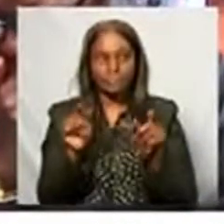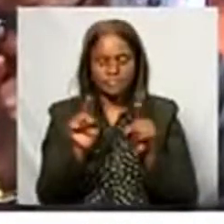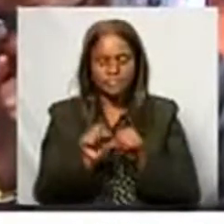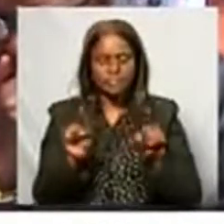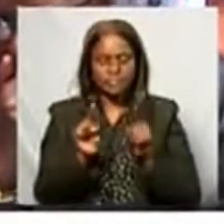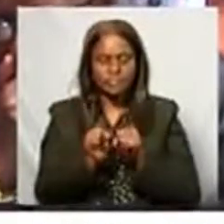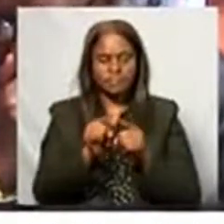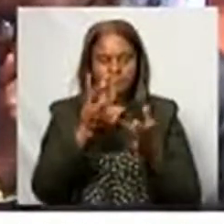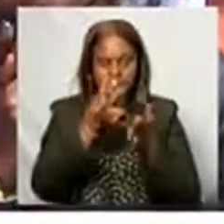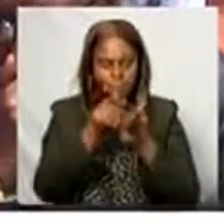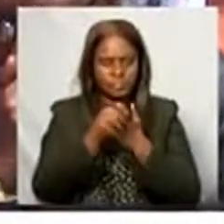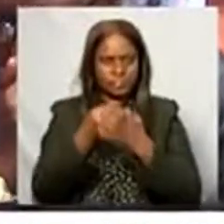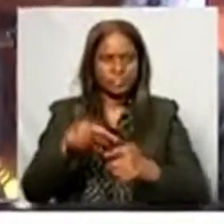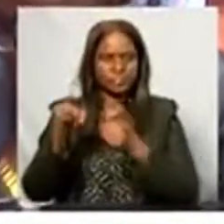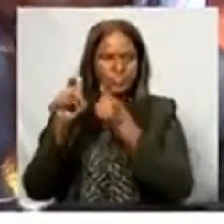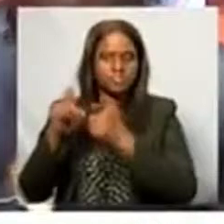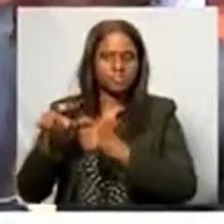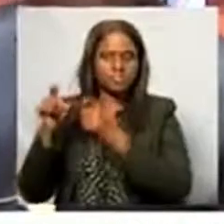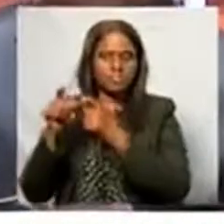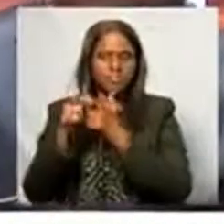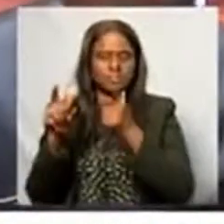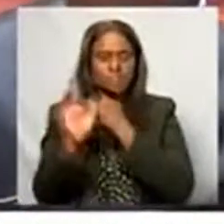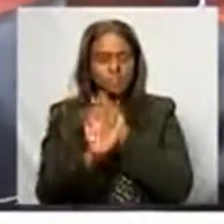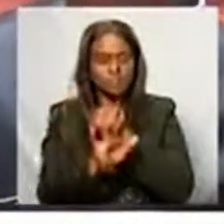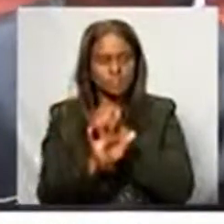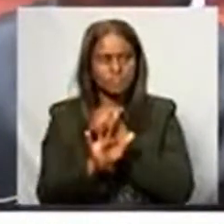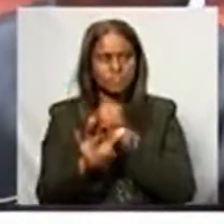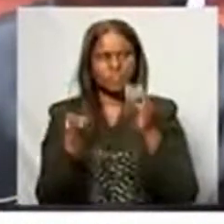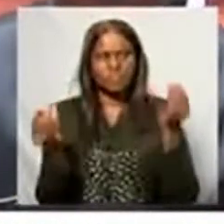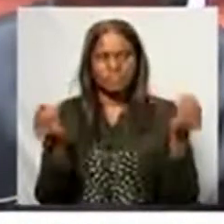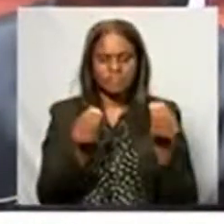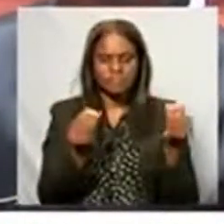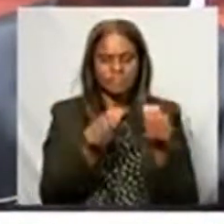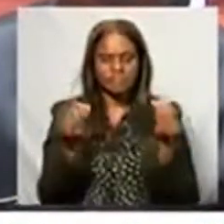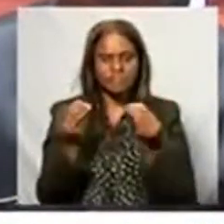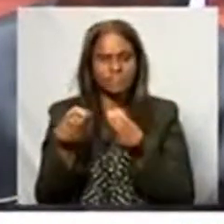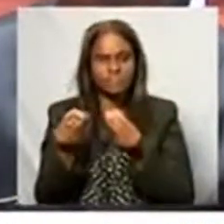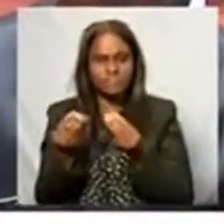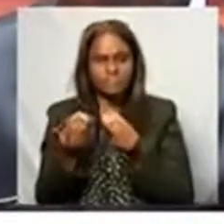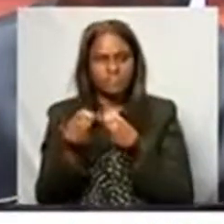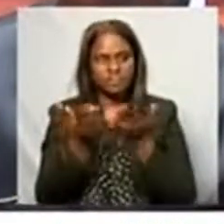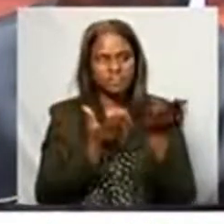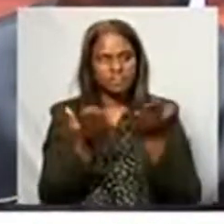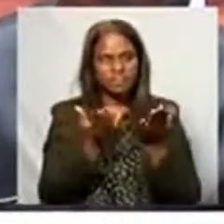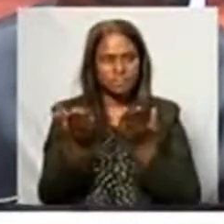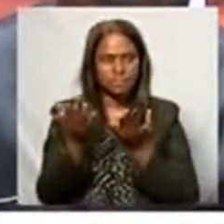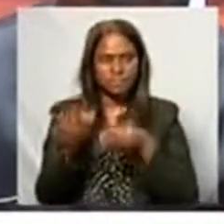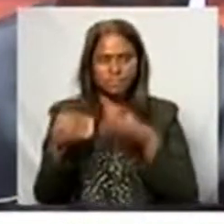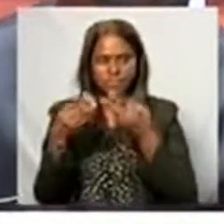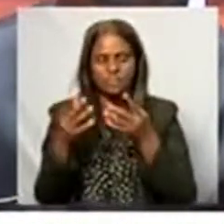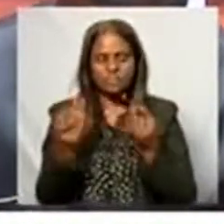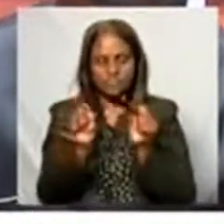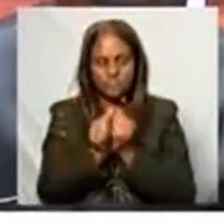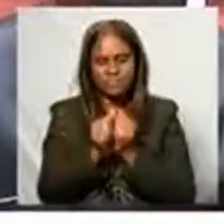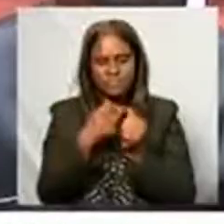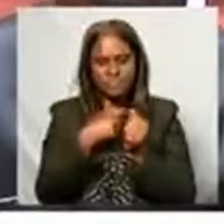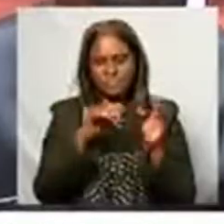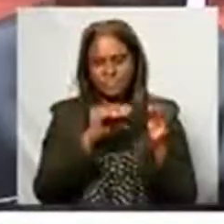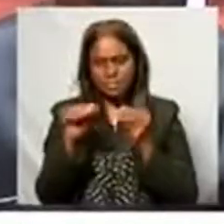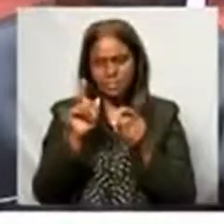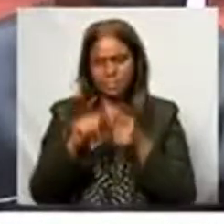the funding challenges hinder service delivery. I'll go to